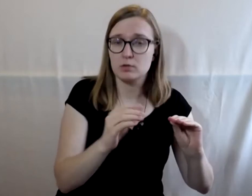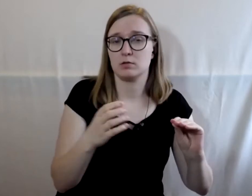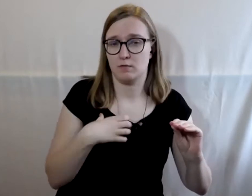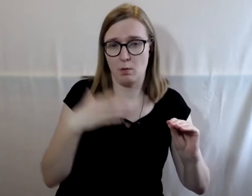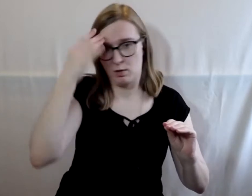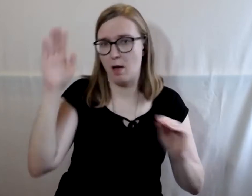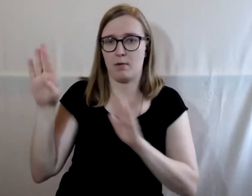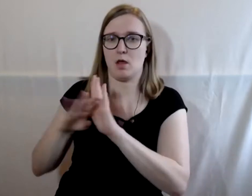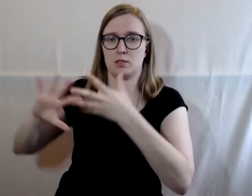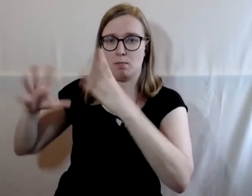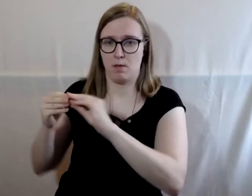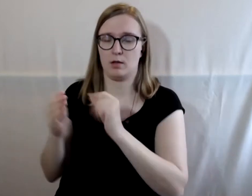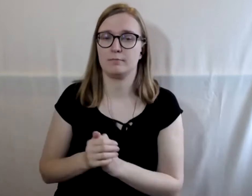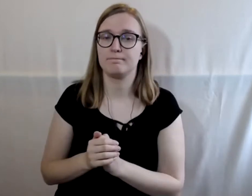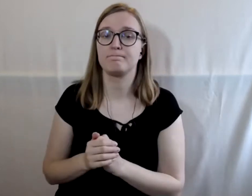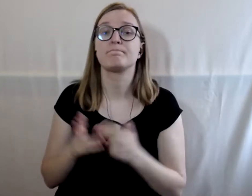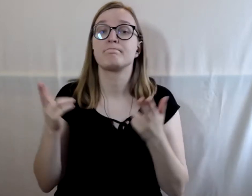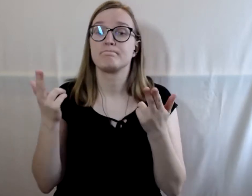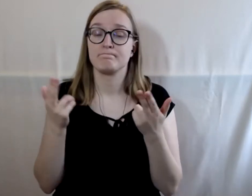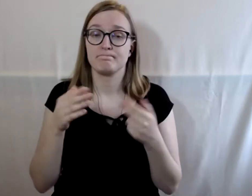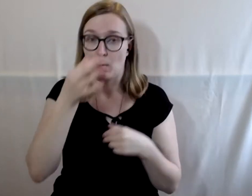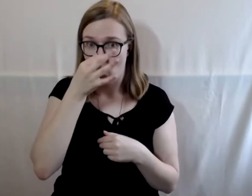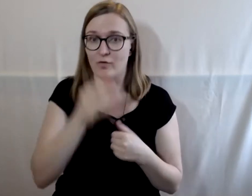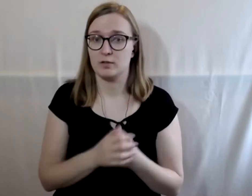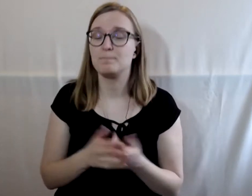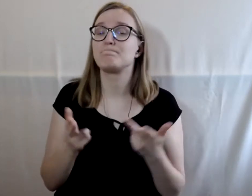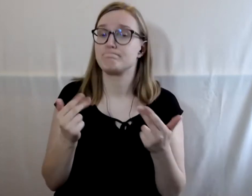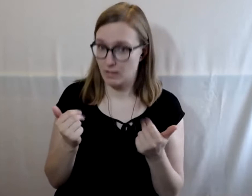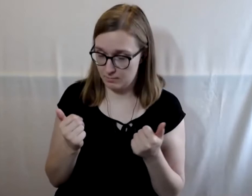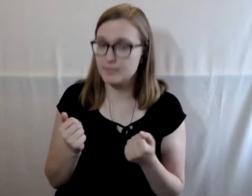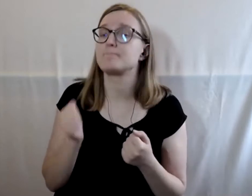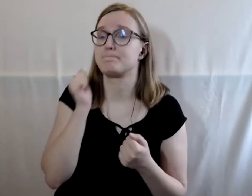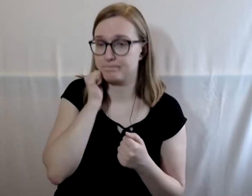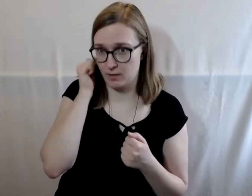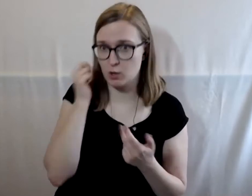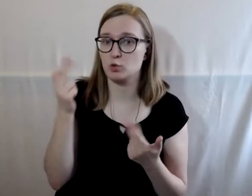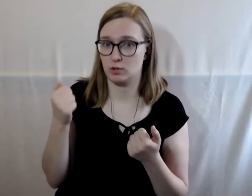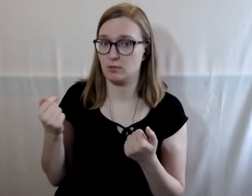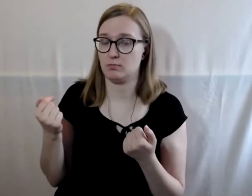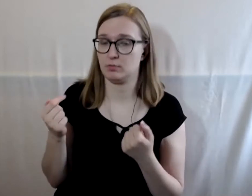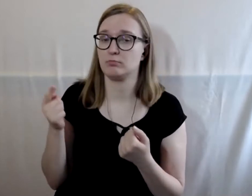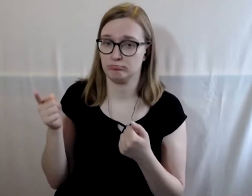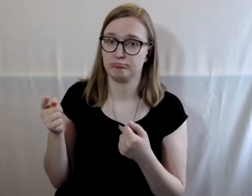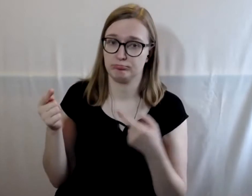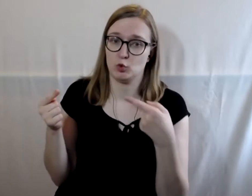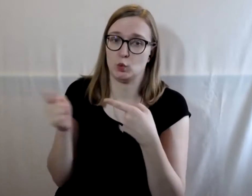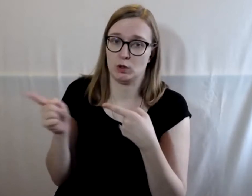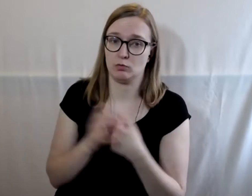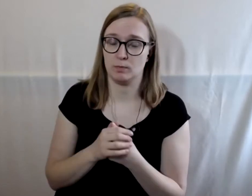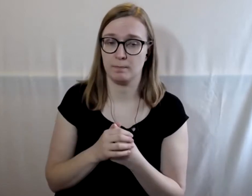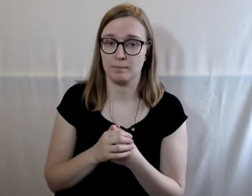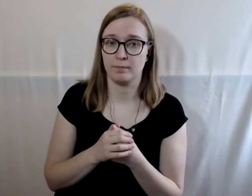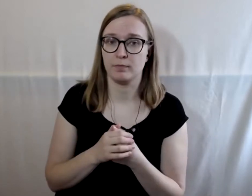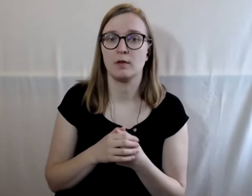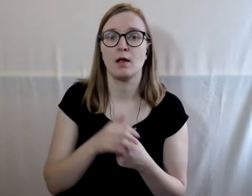what we sometimes say here in curriculum is you have to put a lens